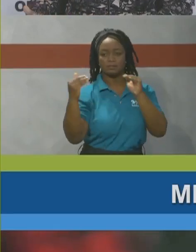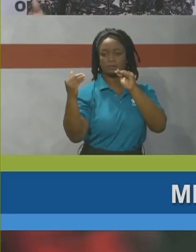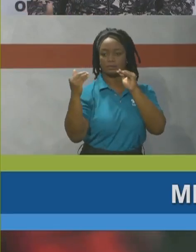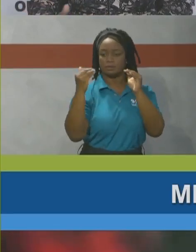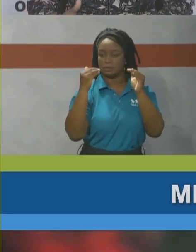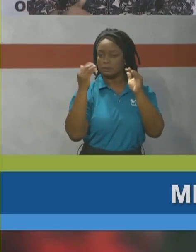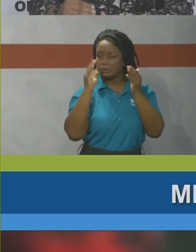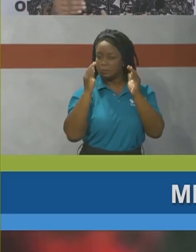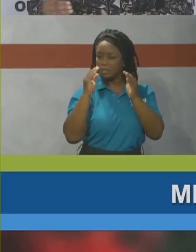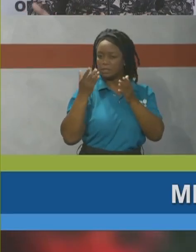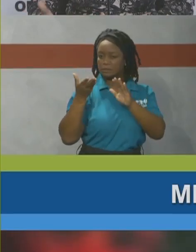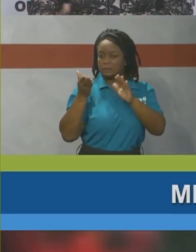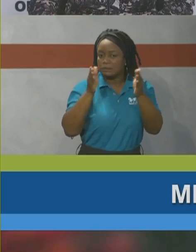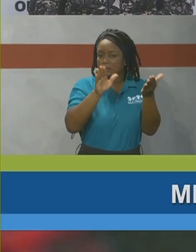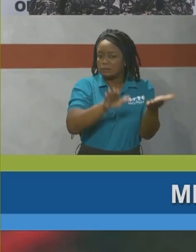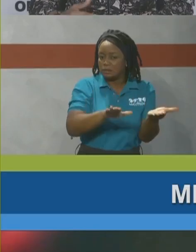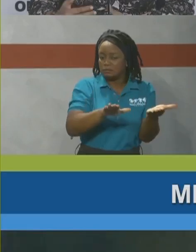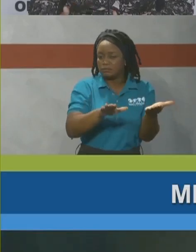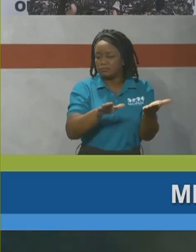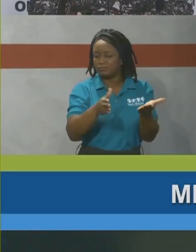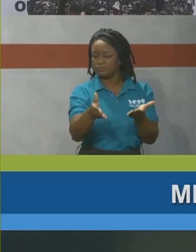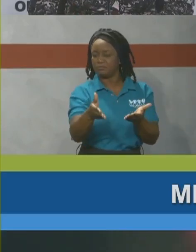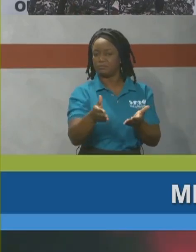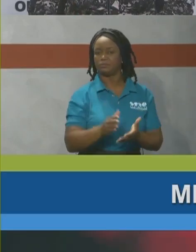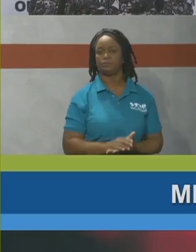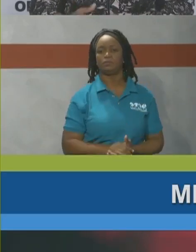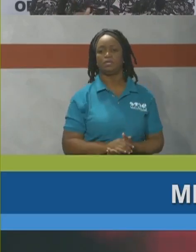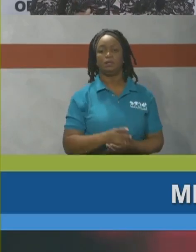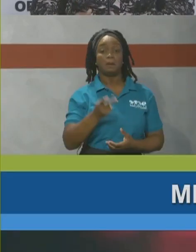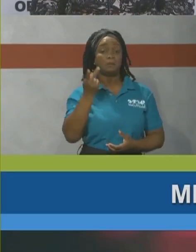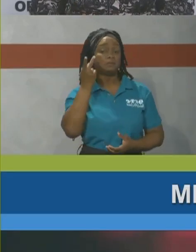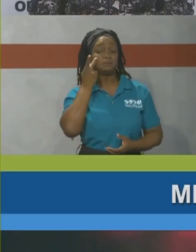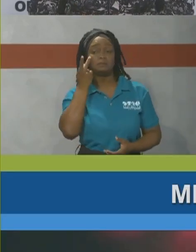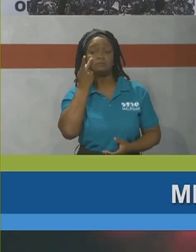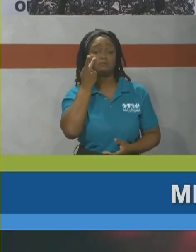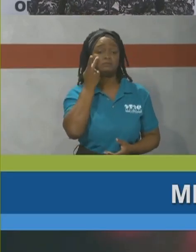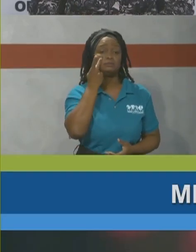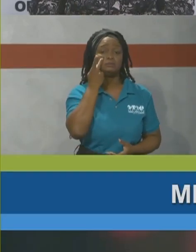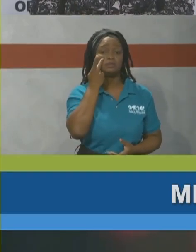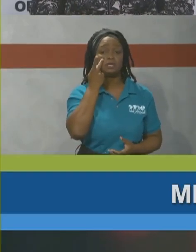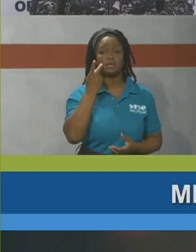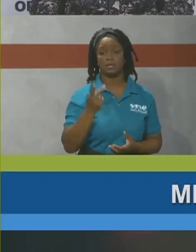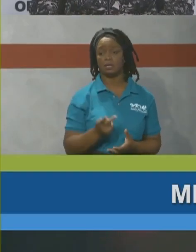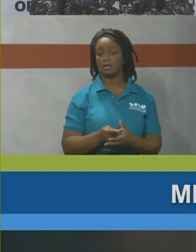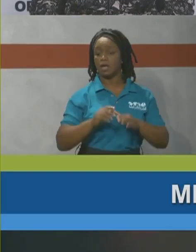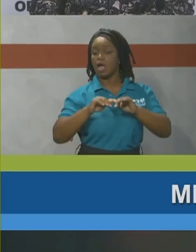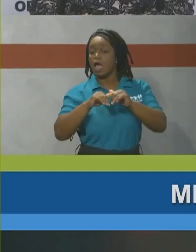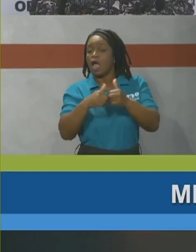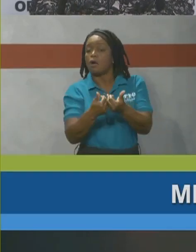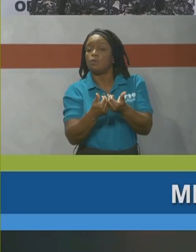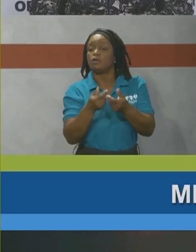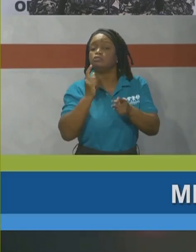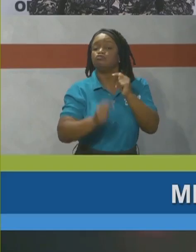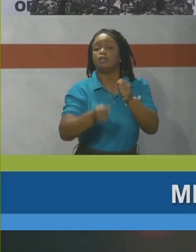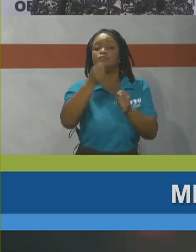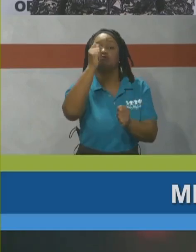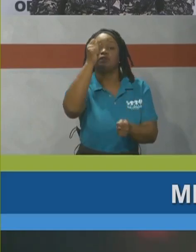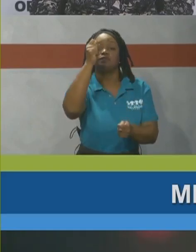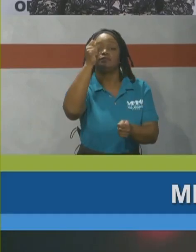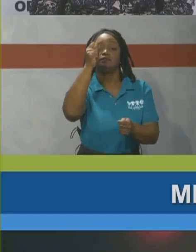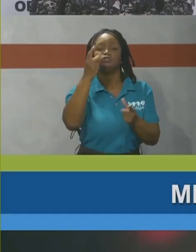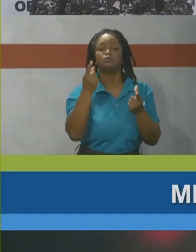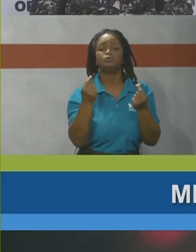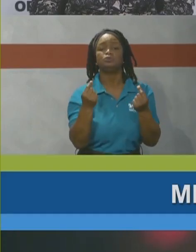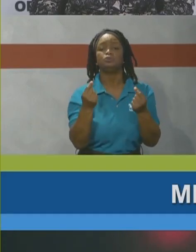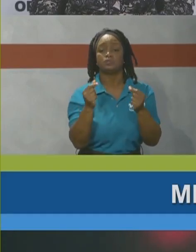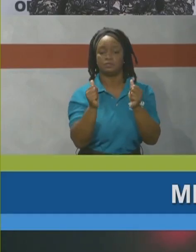percentage thereof. So therefore, you're able to see how the performance has been for the country with regards to COVID deaths in children.